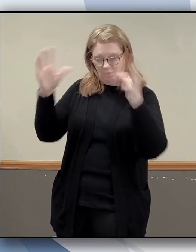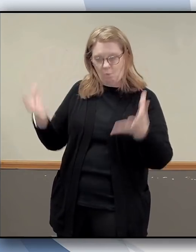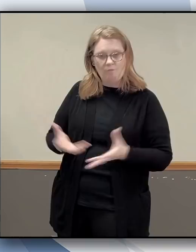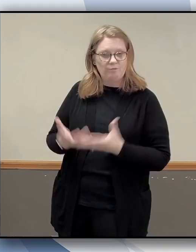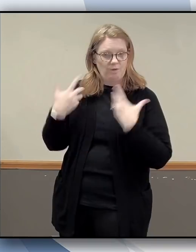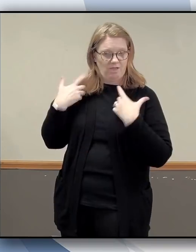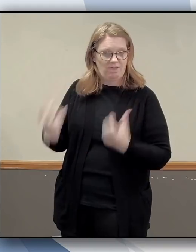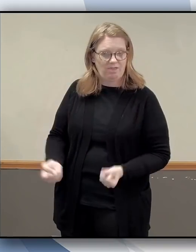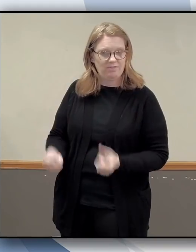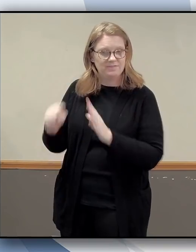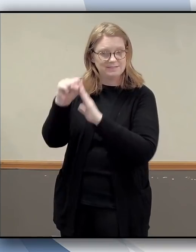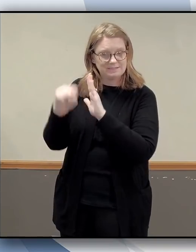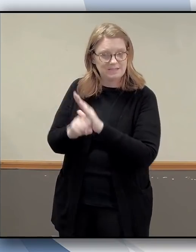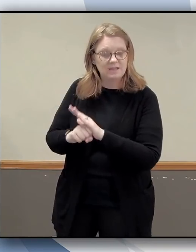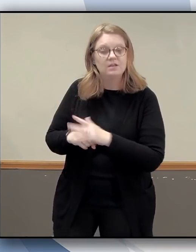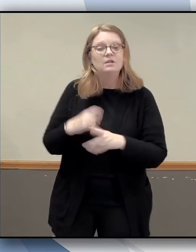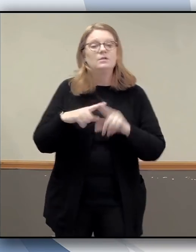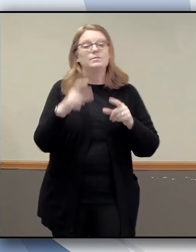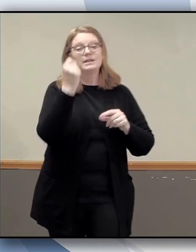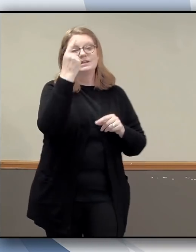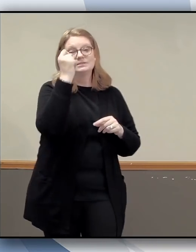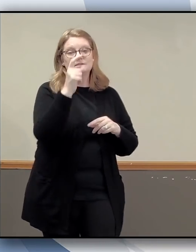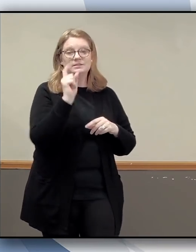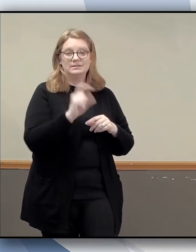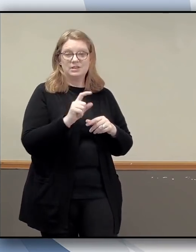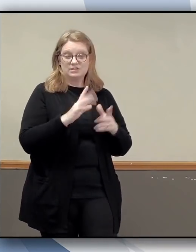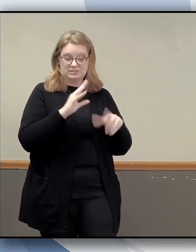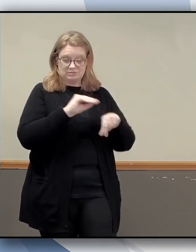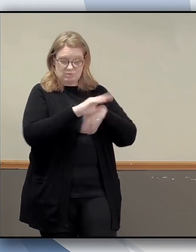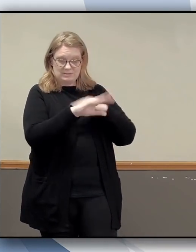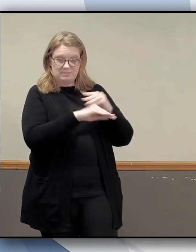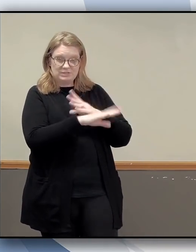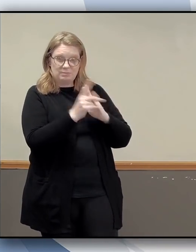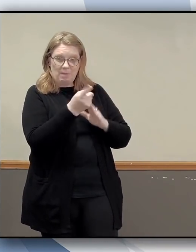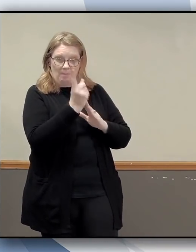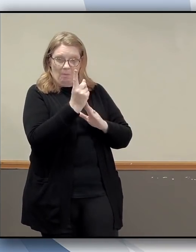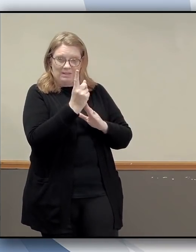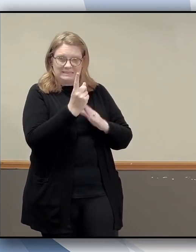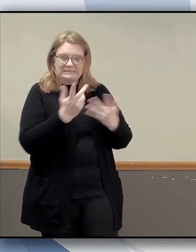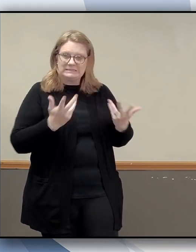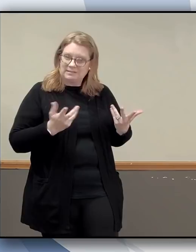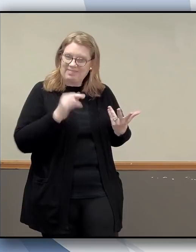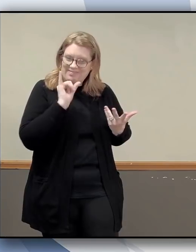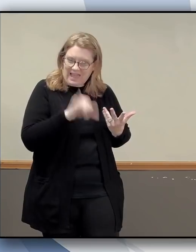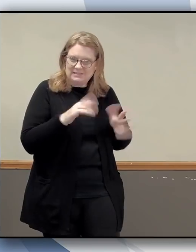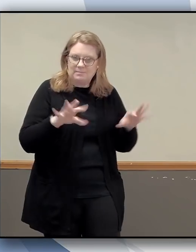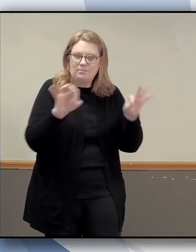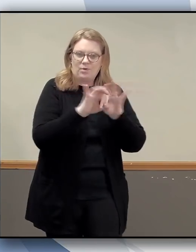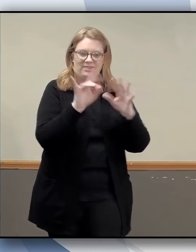state. But we do need to look at the transmissible moments. That's the thing. And based on our contact